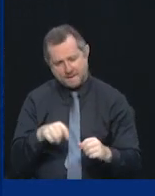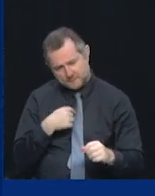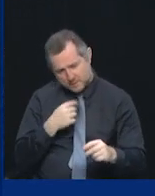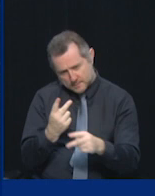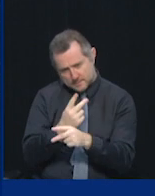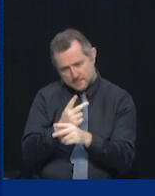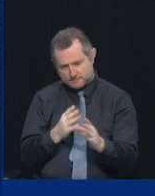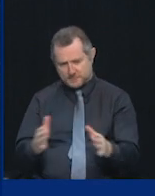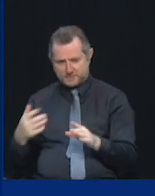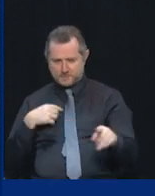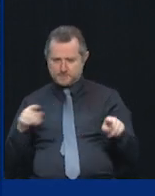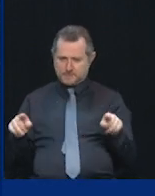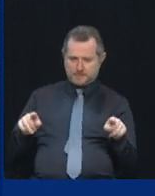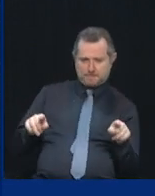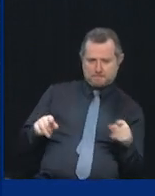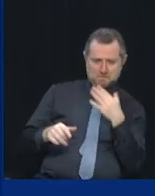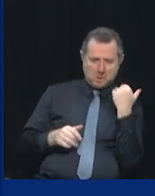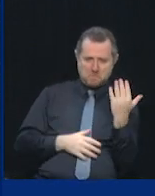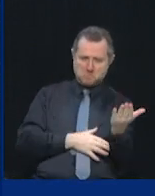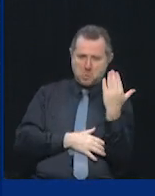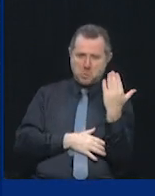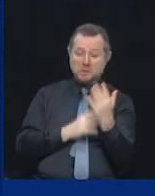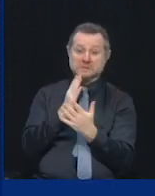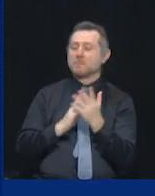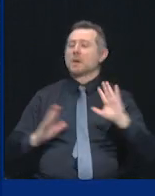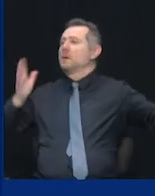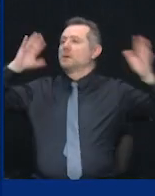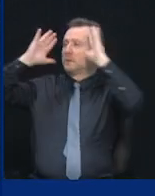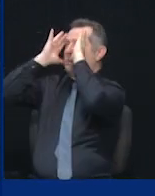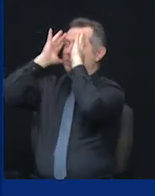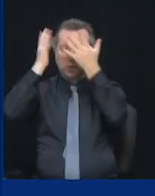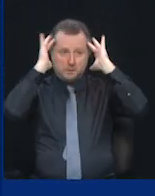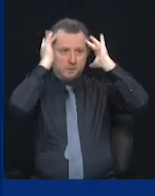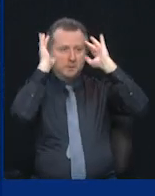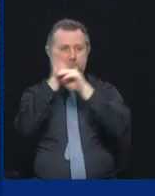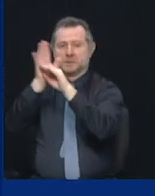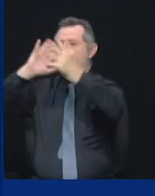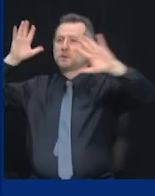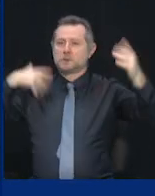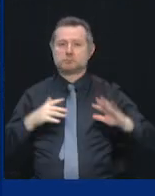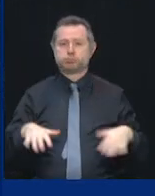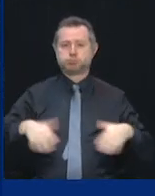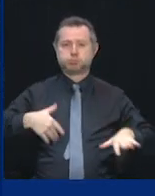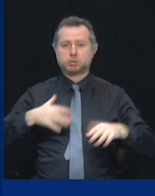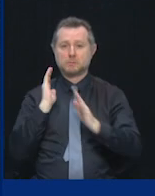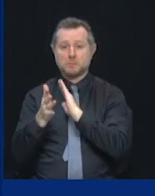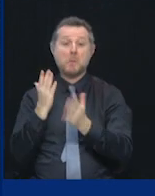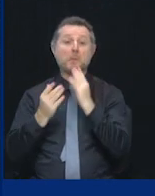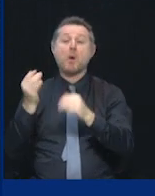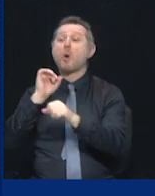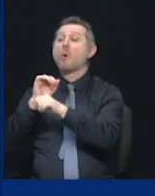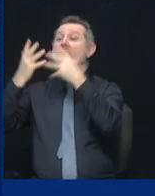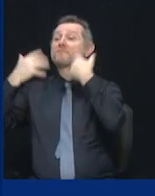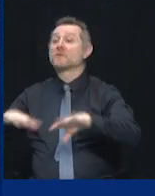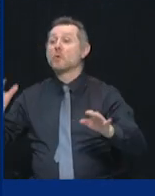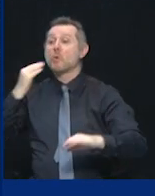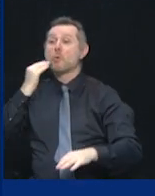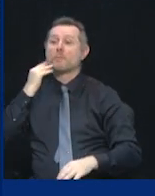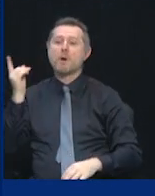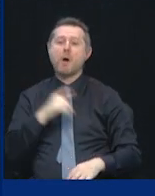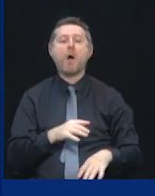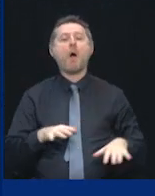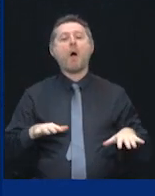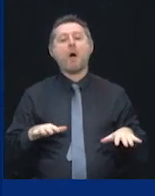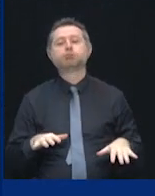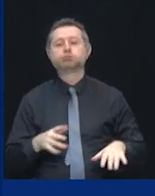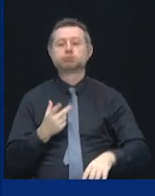that they're more likely to stop in the evening on the way home. So we have a lot of theories. We're going to test